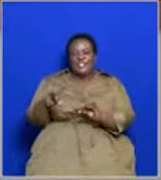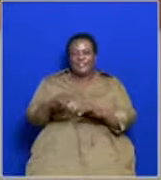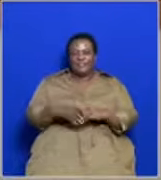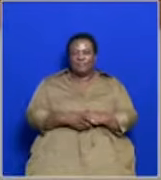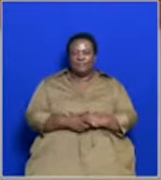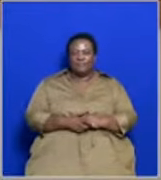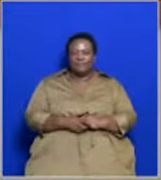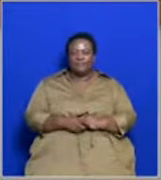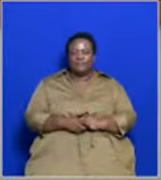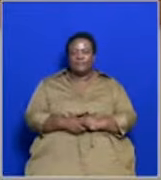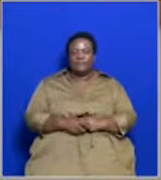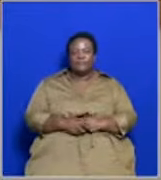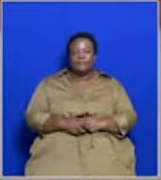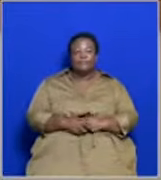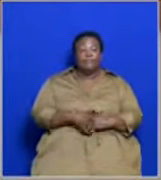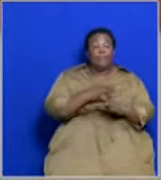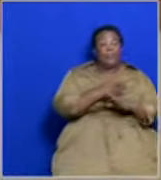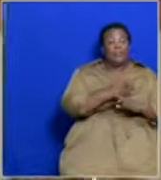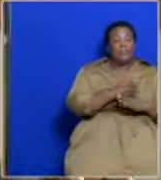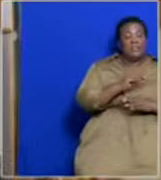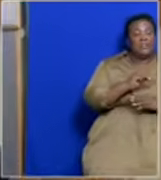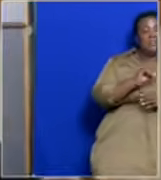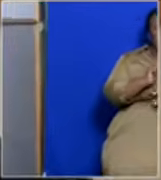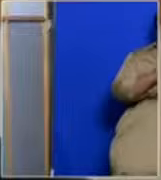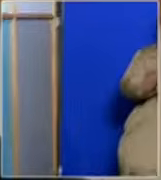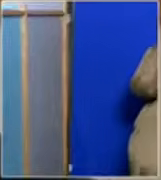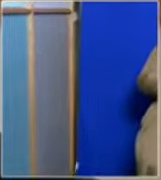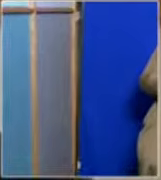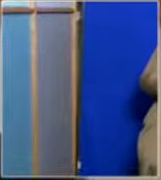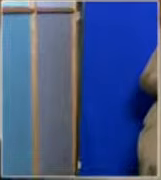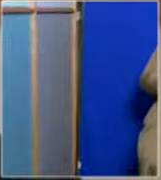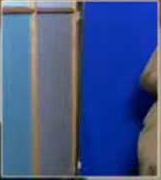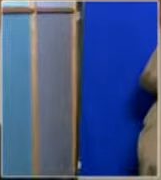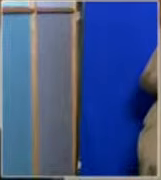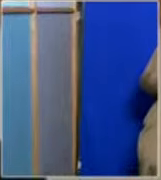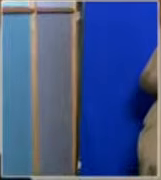Mr. Magagula, if you could switch on your microphones.